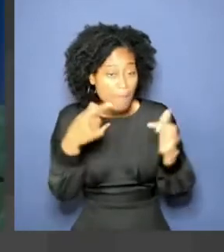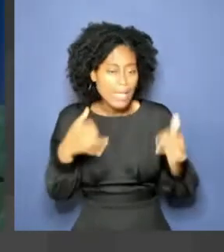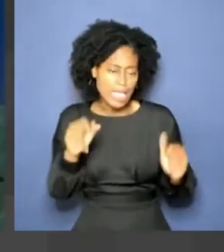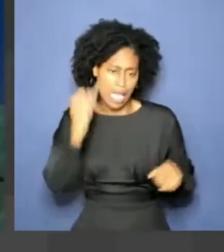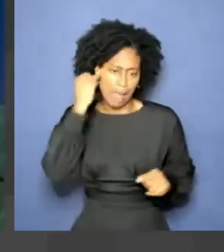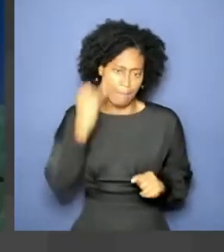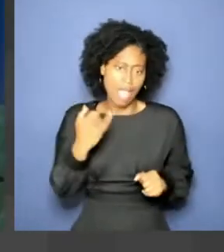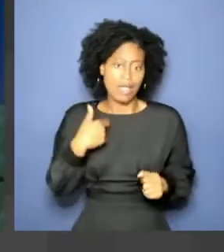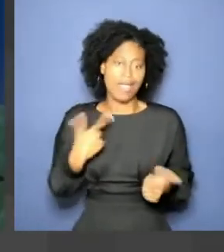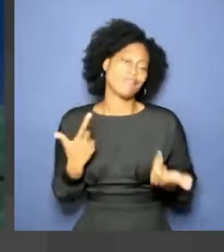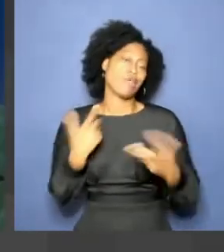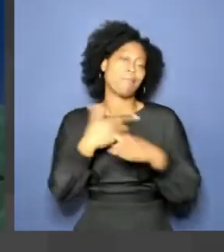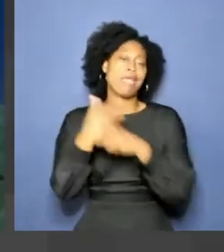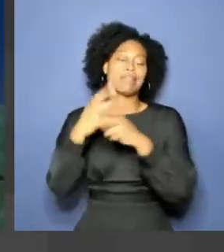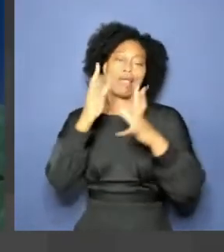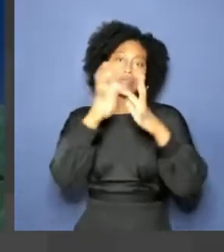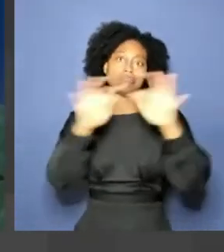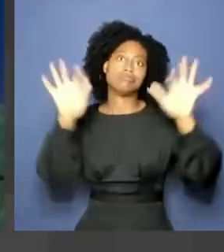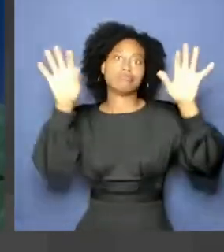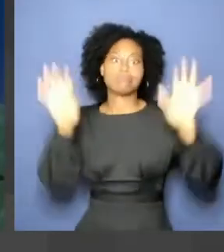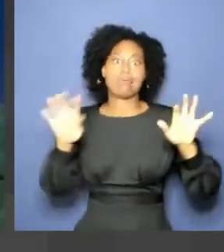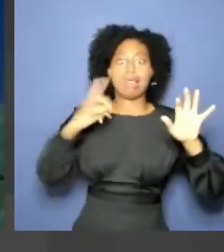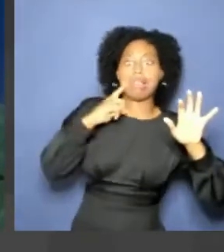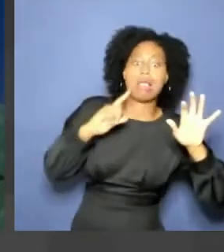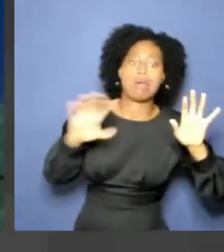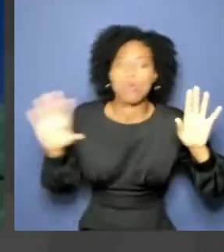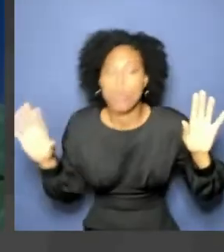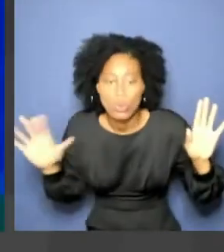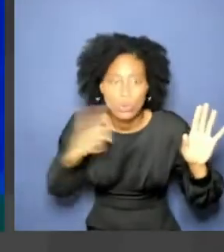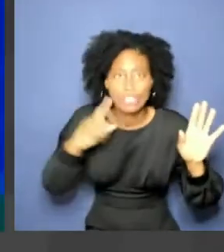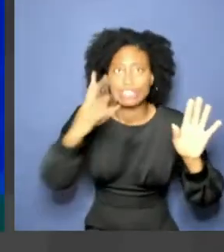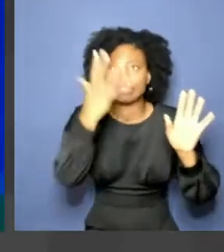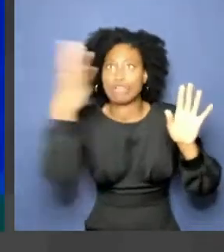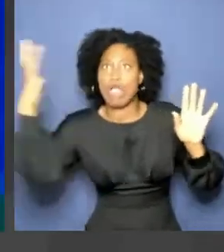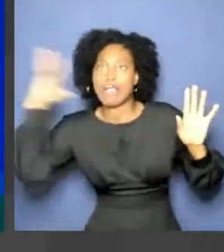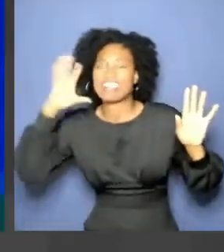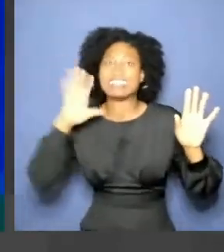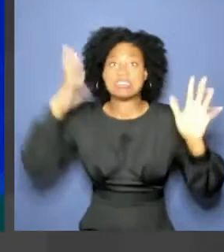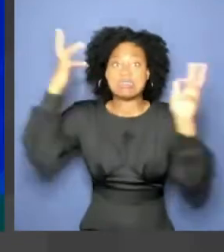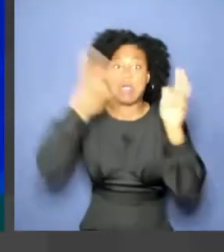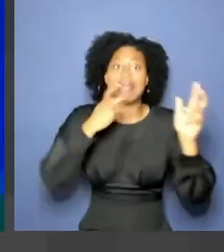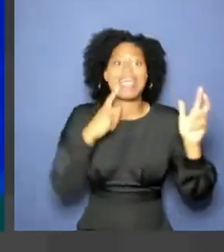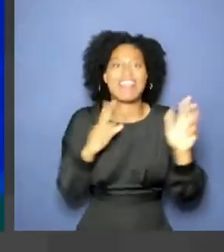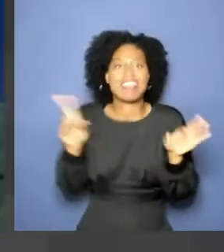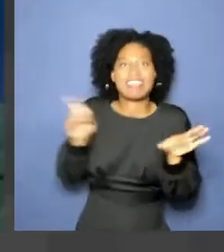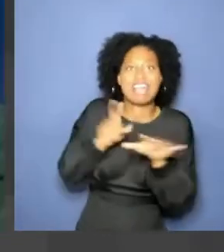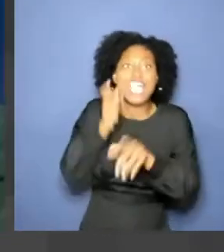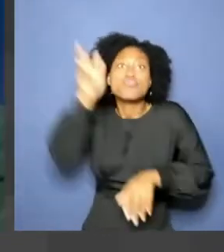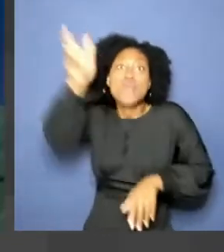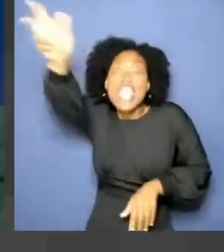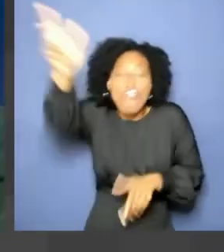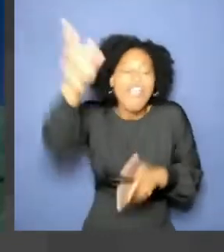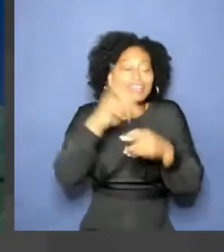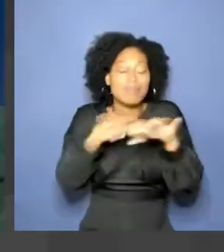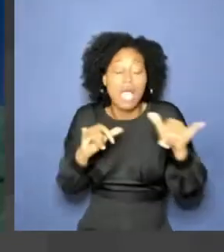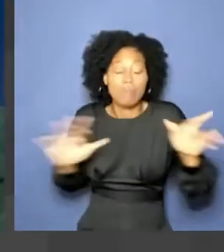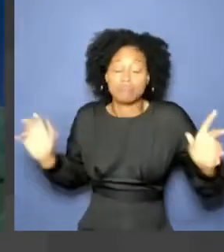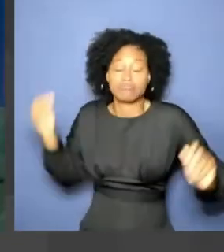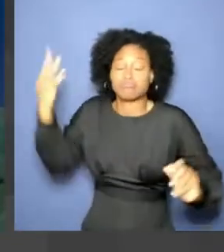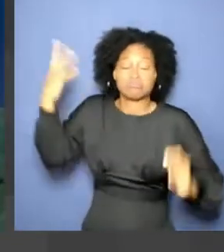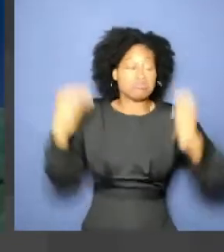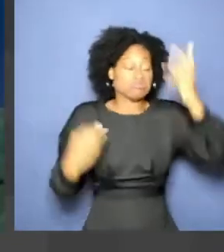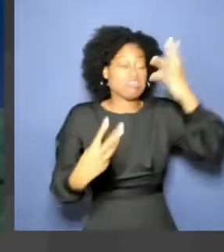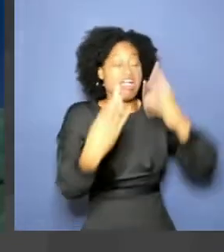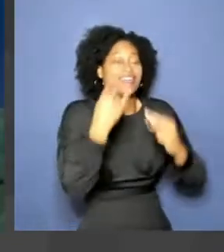haunted mansion or a really dark forest, and then you have the shriekers. Terrifying. So then, you know, when players out walking and